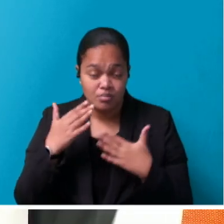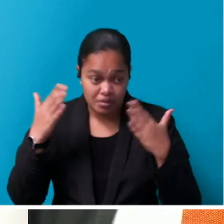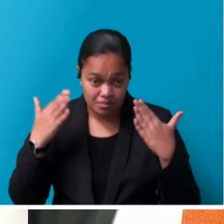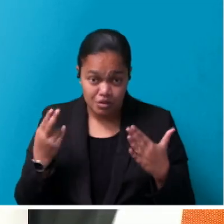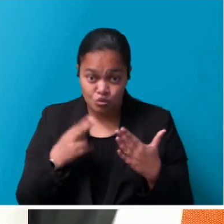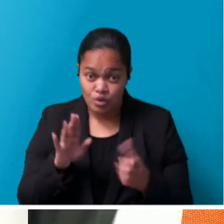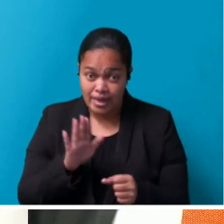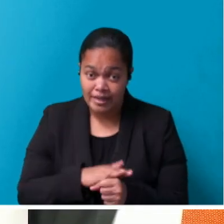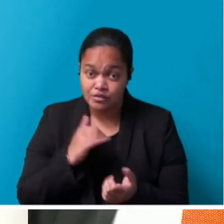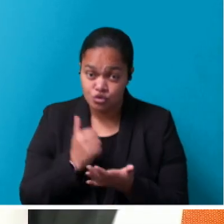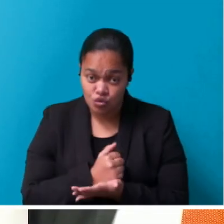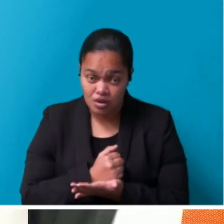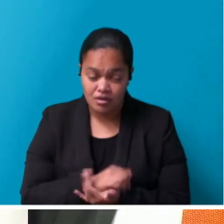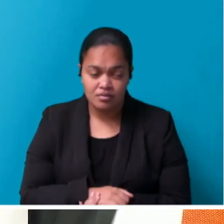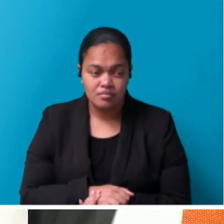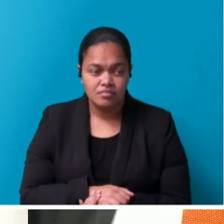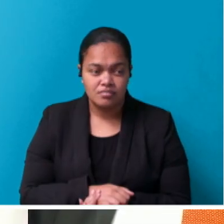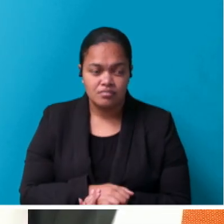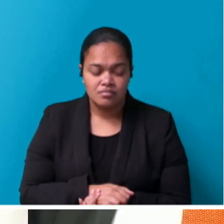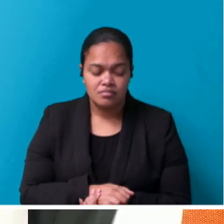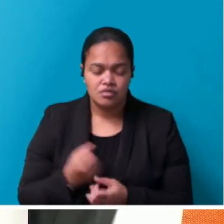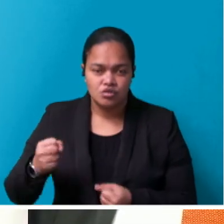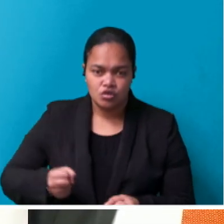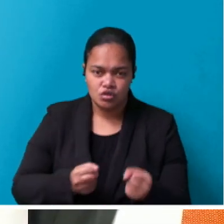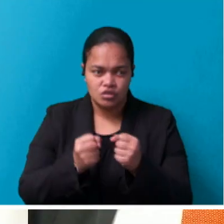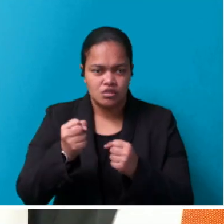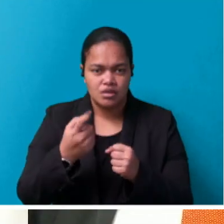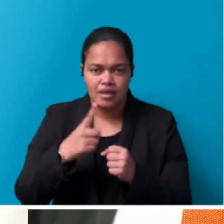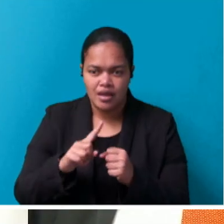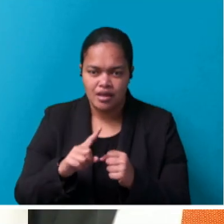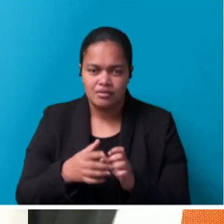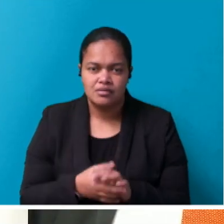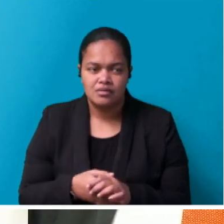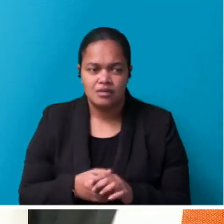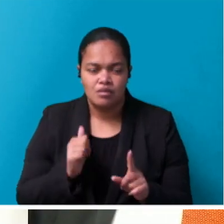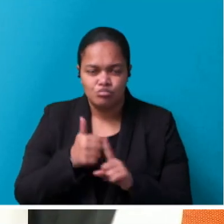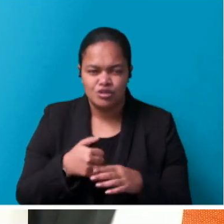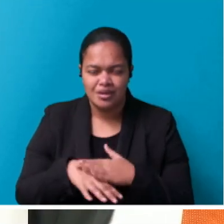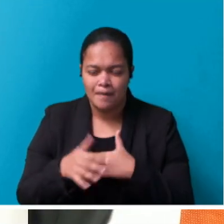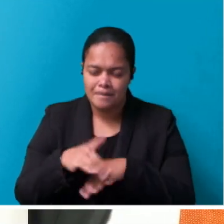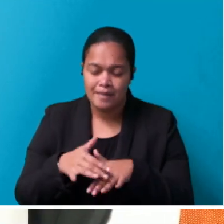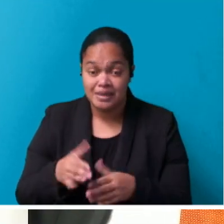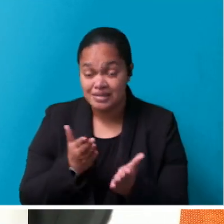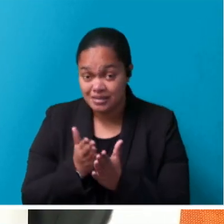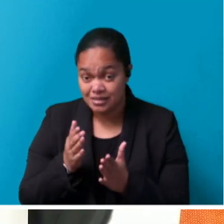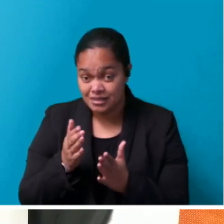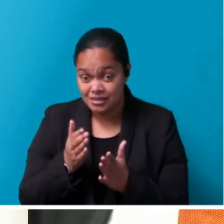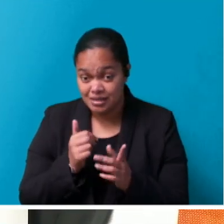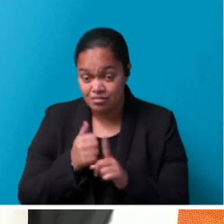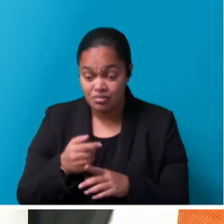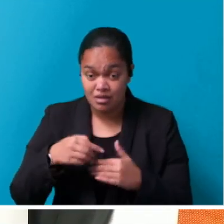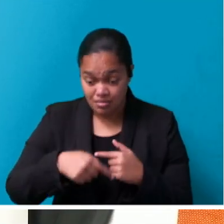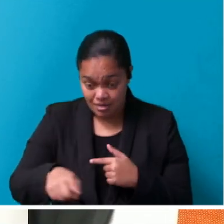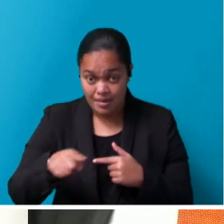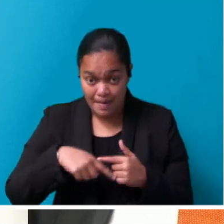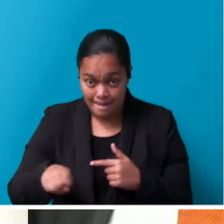ensure a strategic and coordinated approach in public services, in the coming months, we